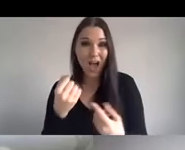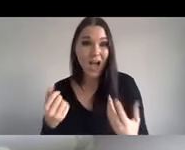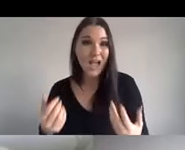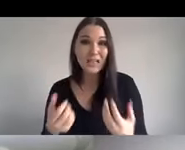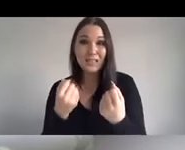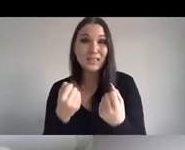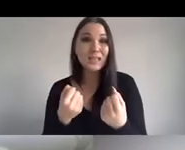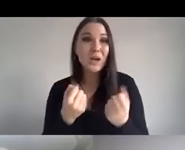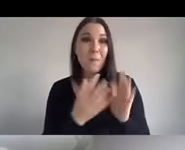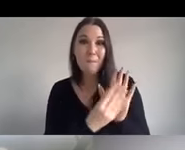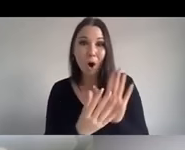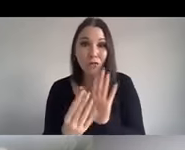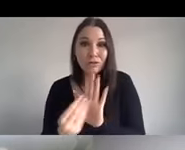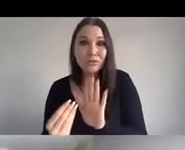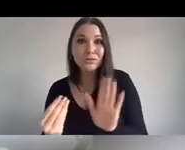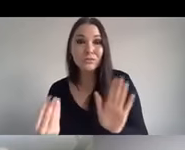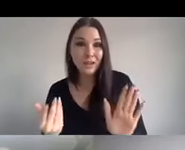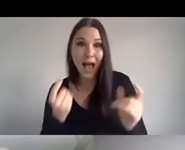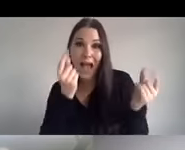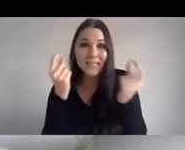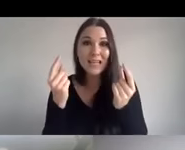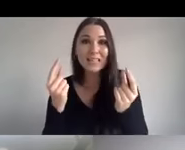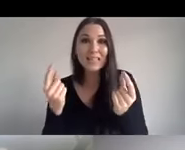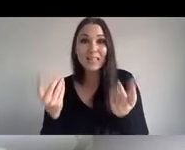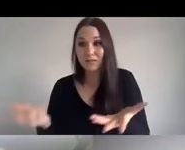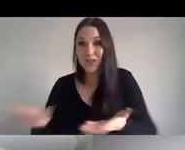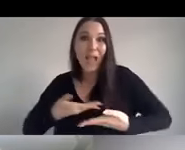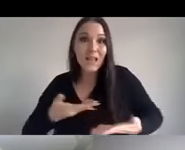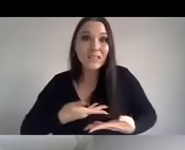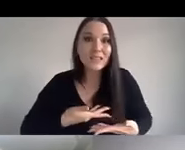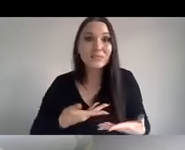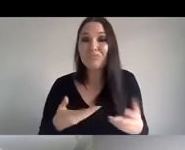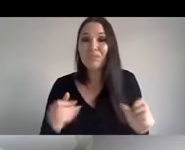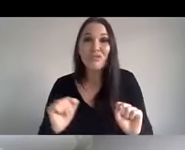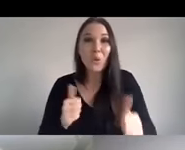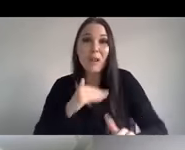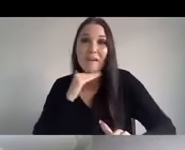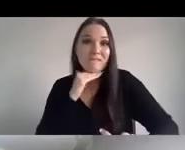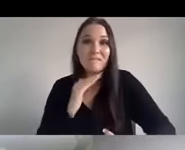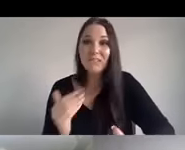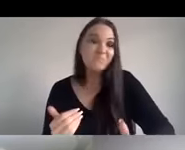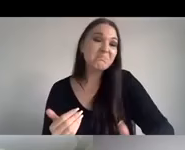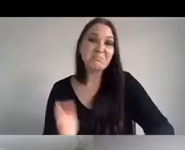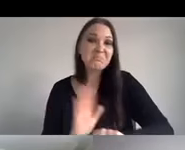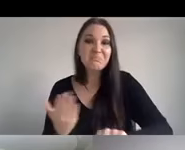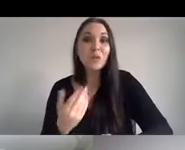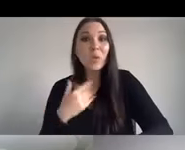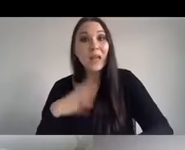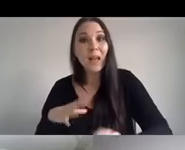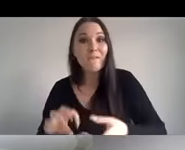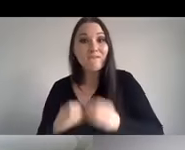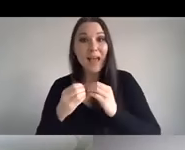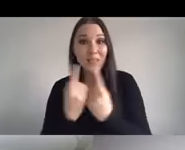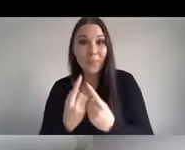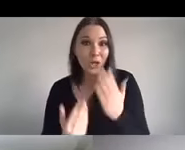of like the models that you can easily find, the ideas that you can easily get, they're not necessarily good enough. And so you need to try to invent something new. And so you're